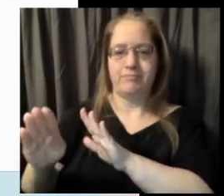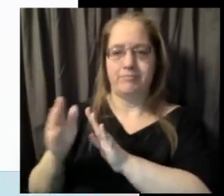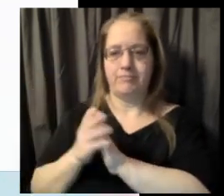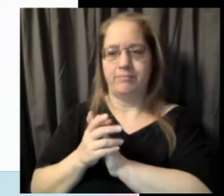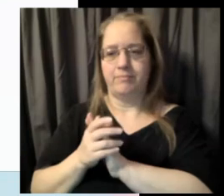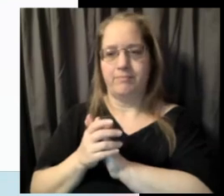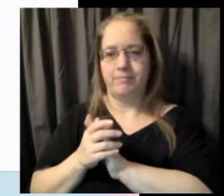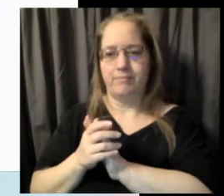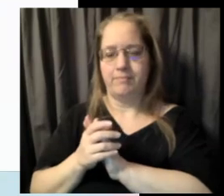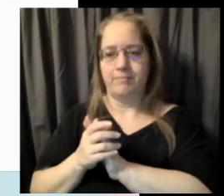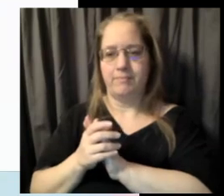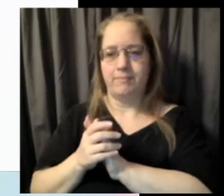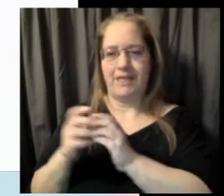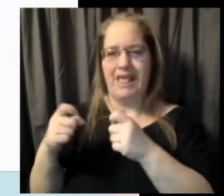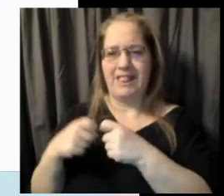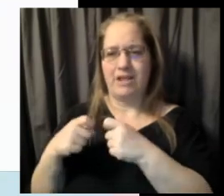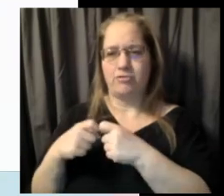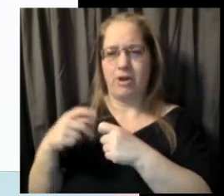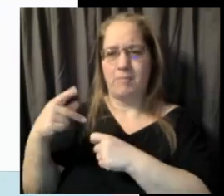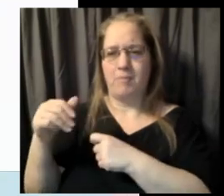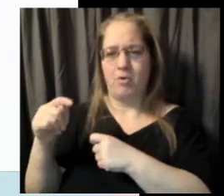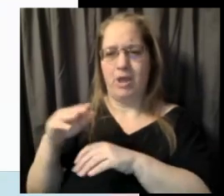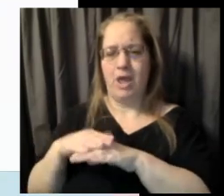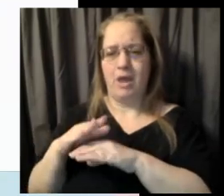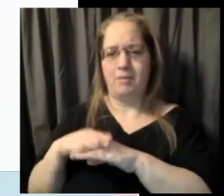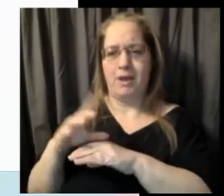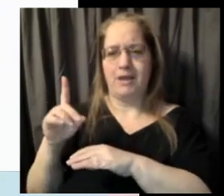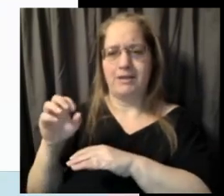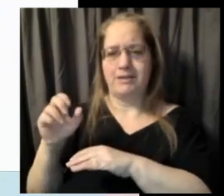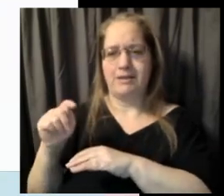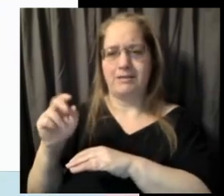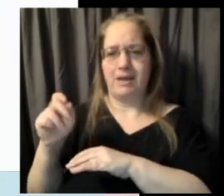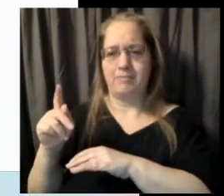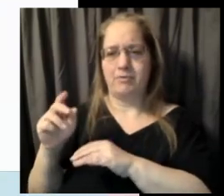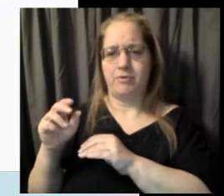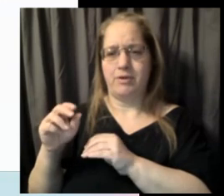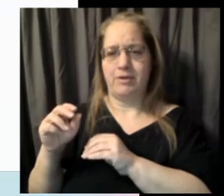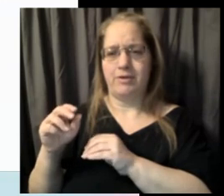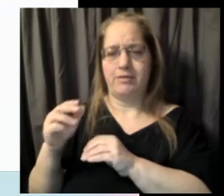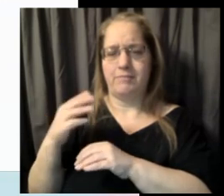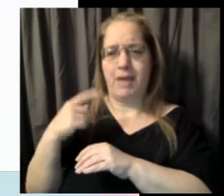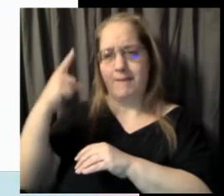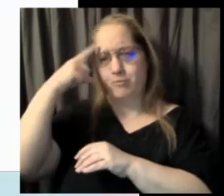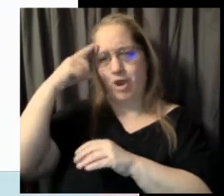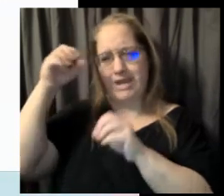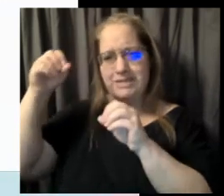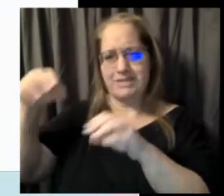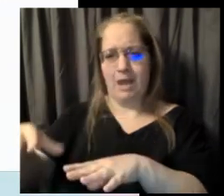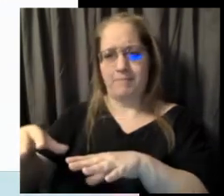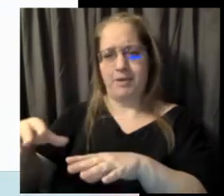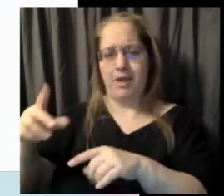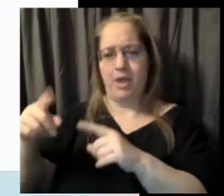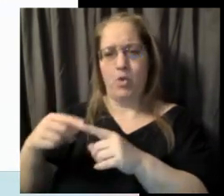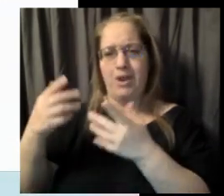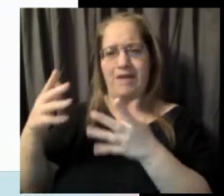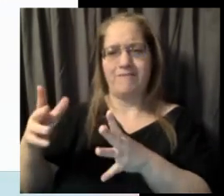a electronic post-it on my desktop, and I just type in, and there's no rhyme or reason. It's my brain dump, and as I